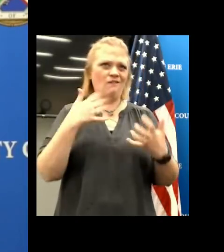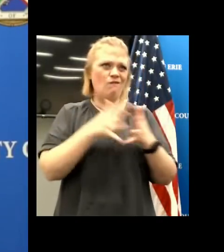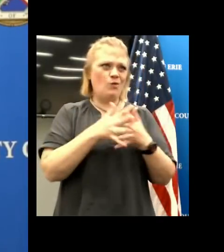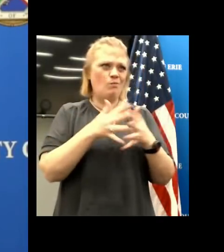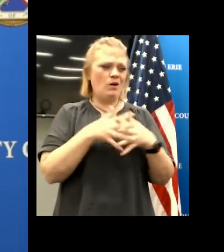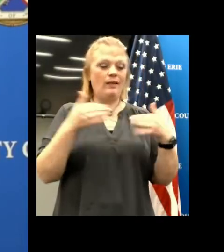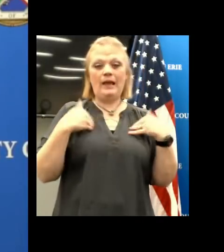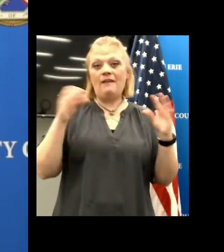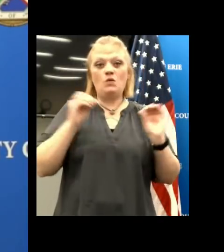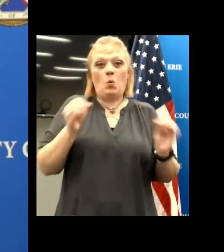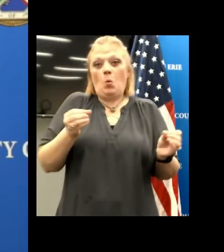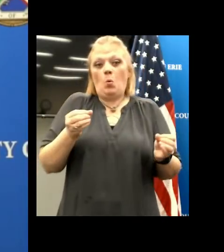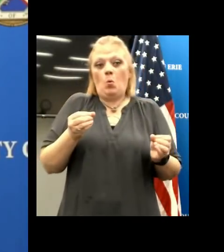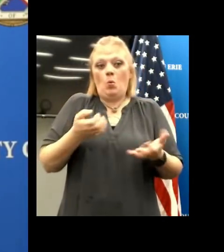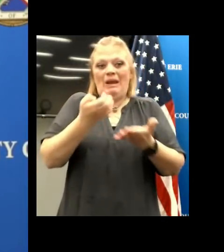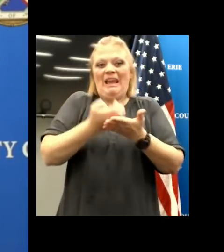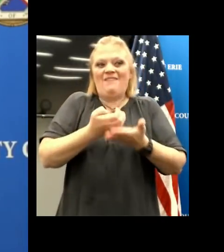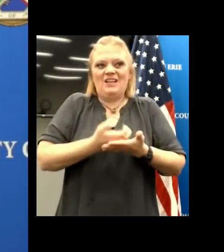any evidence of